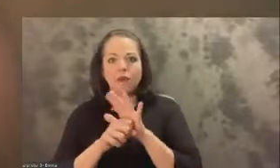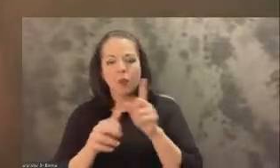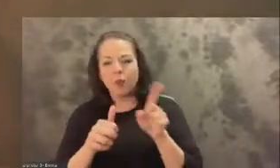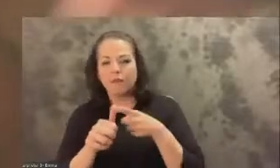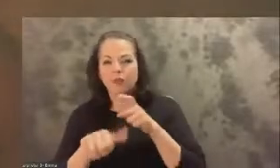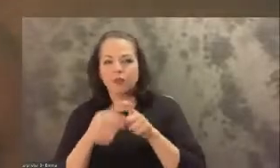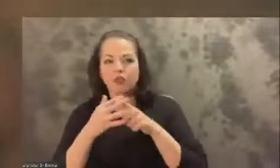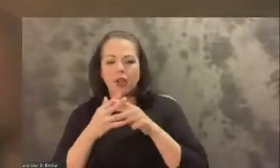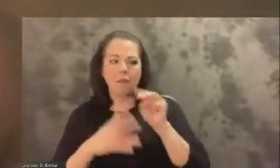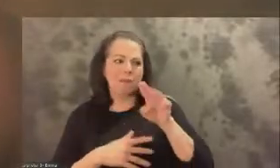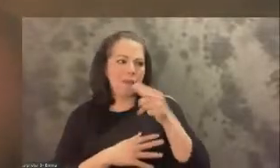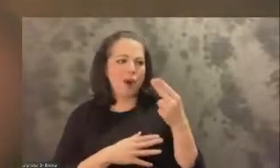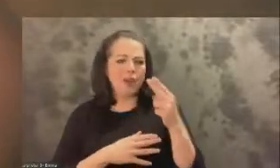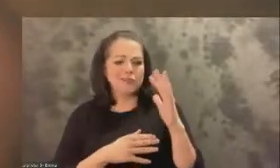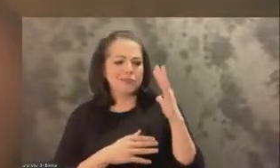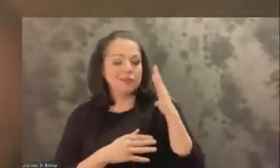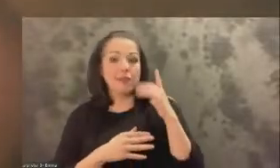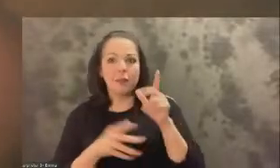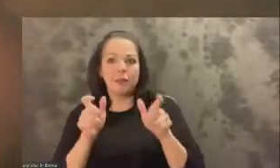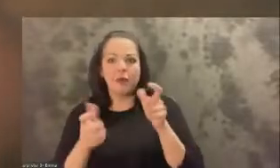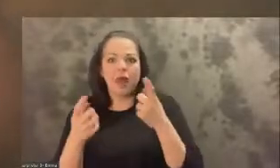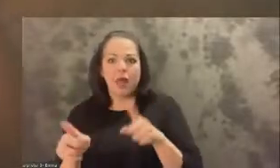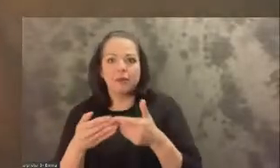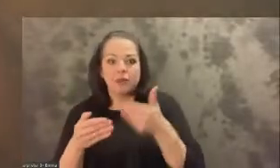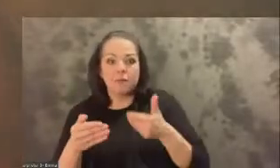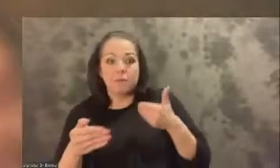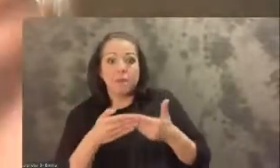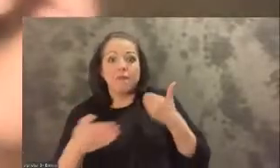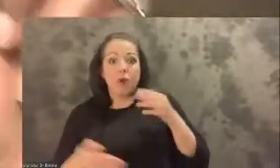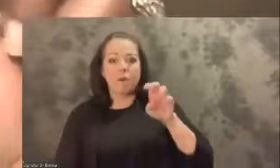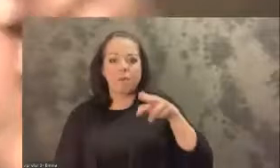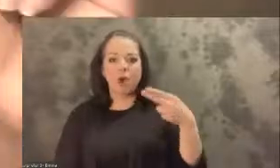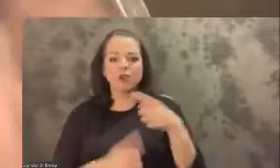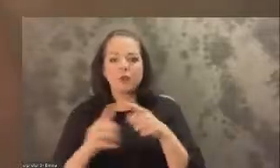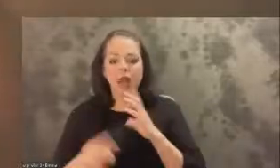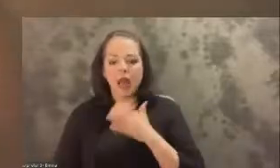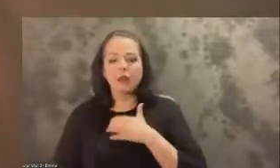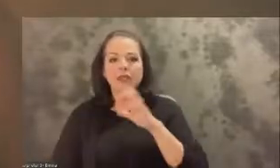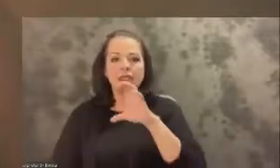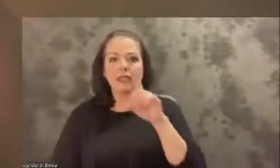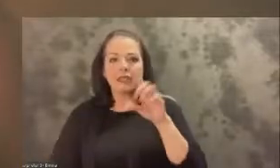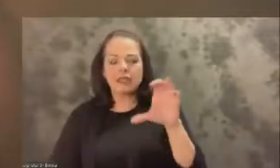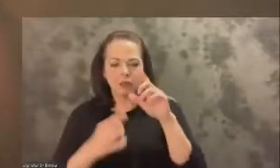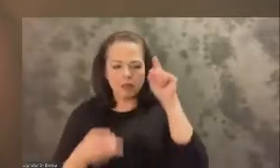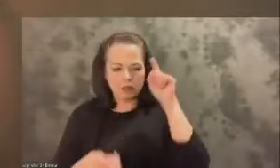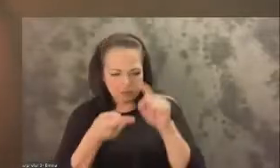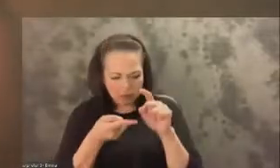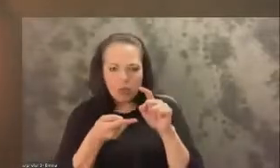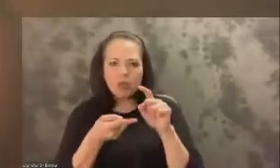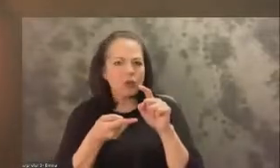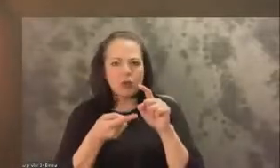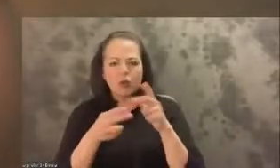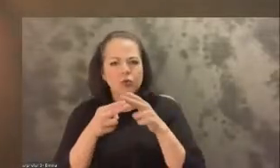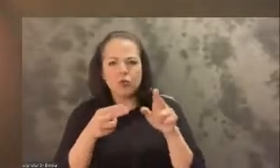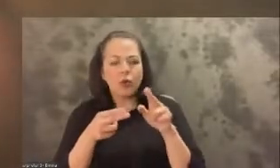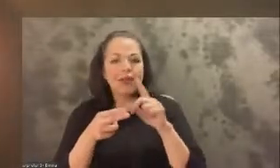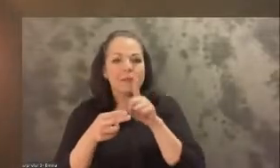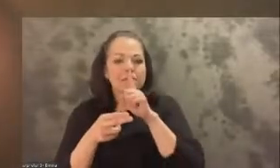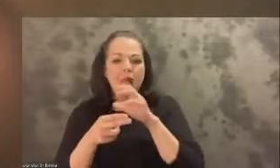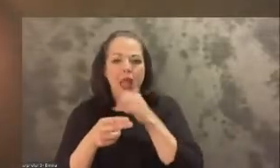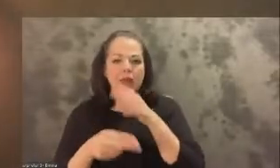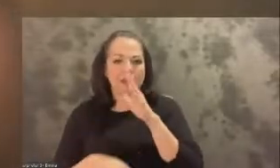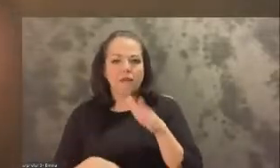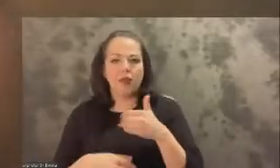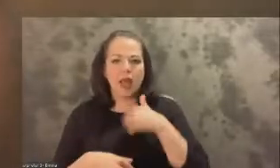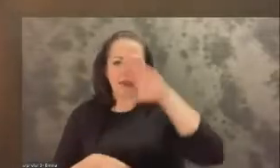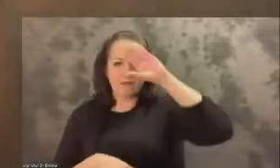back in March, even though, of course, there's people that this happened to earlier, but our CDC list was super, super short, and I never had a fever. So doctors